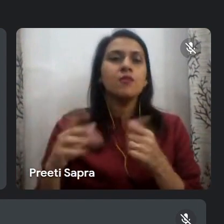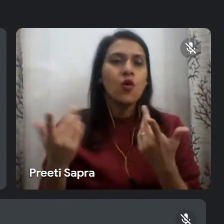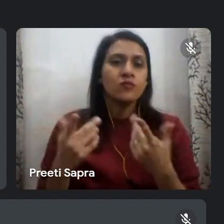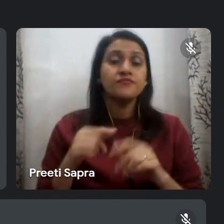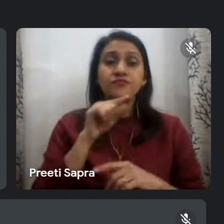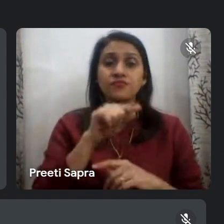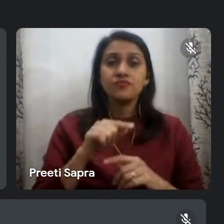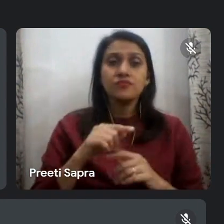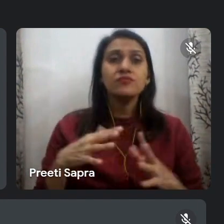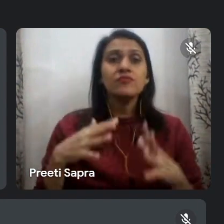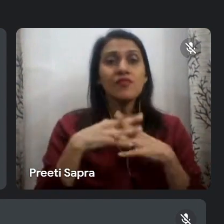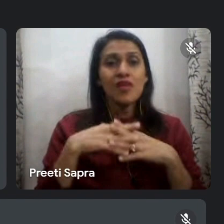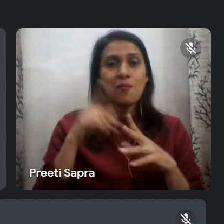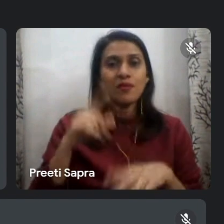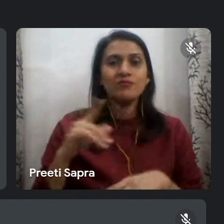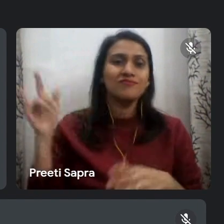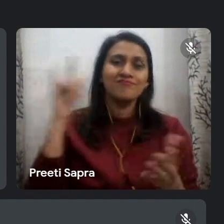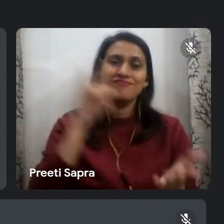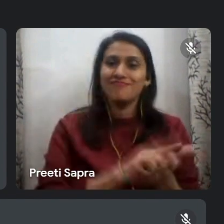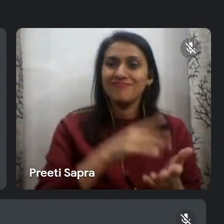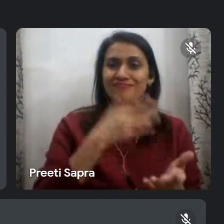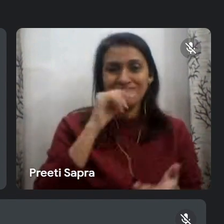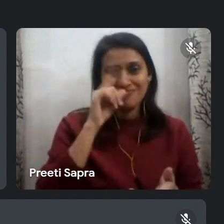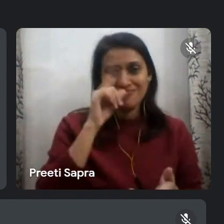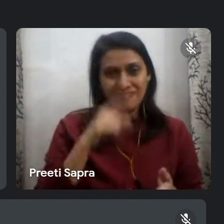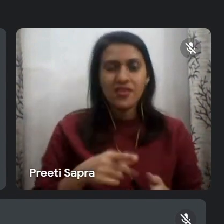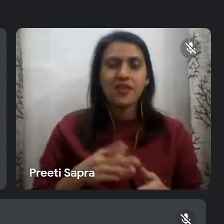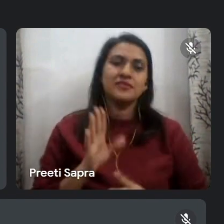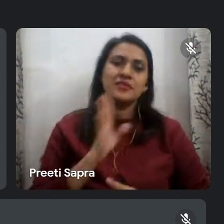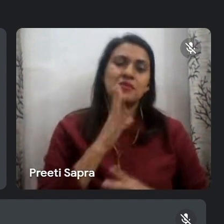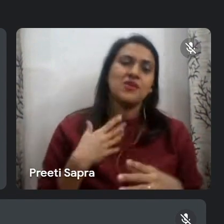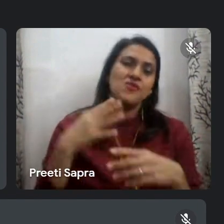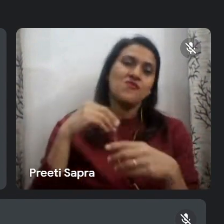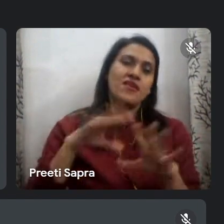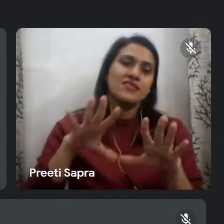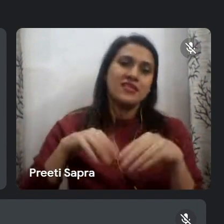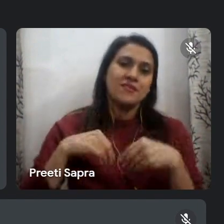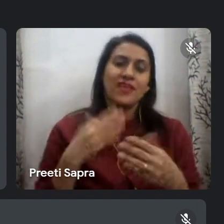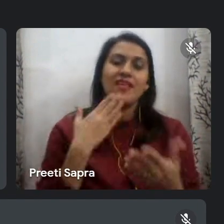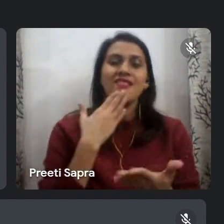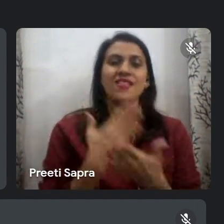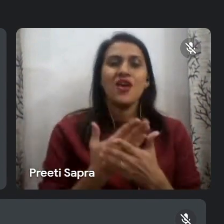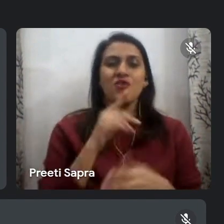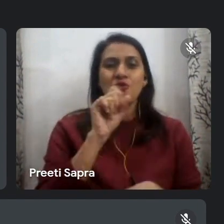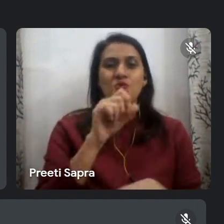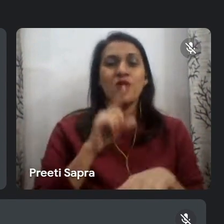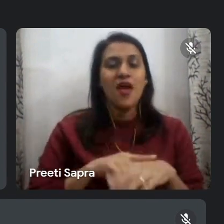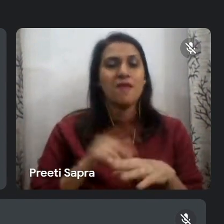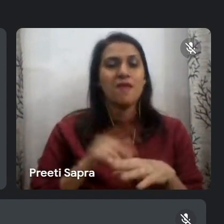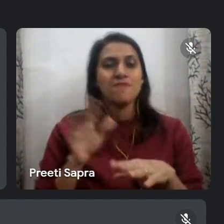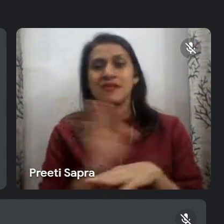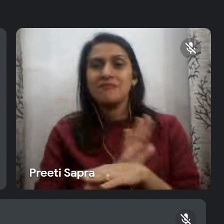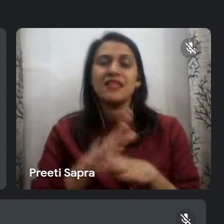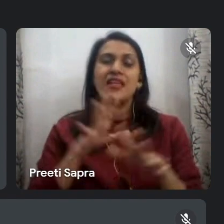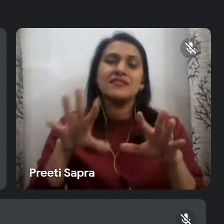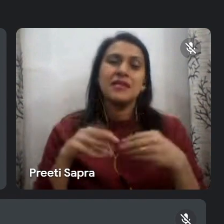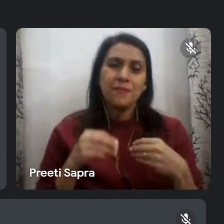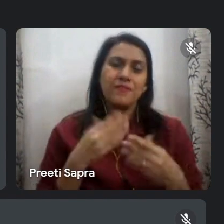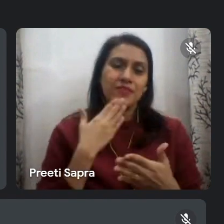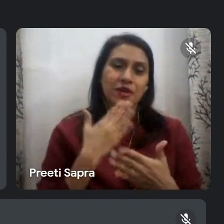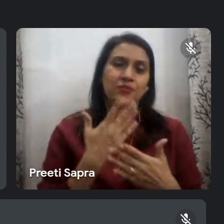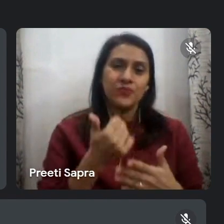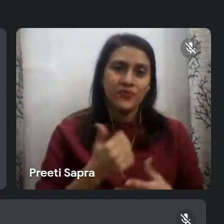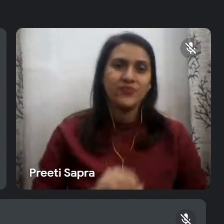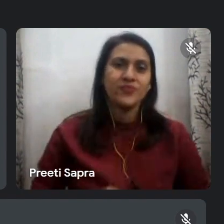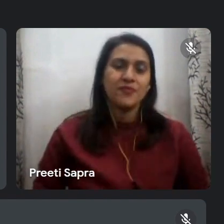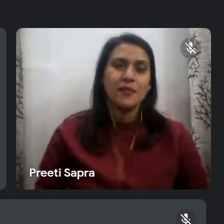write, and spend time with his pets in his free time. Thank you so much for taking your time off and agreeing to speak here. We're glad